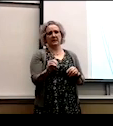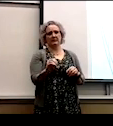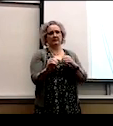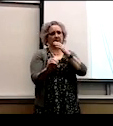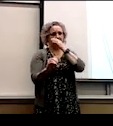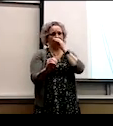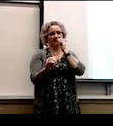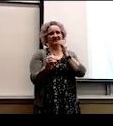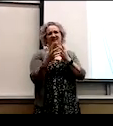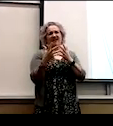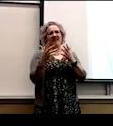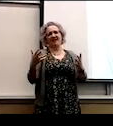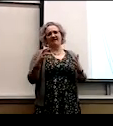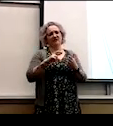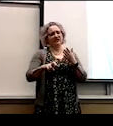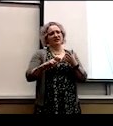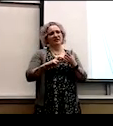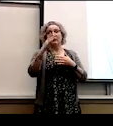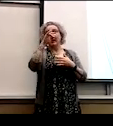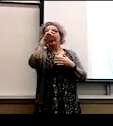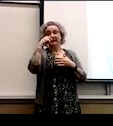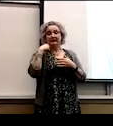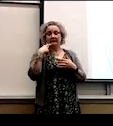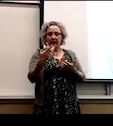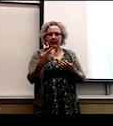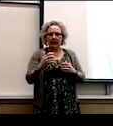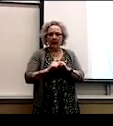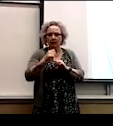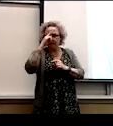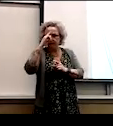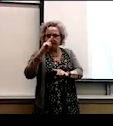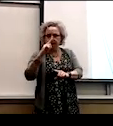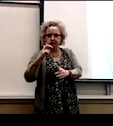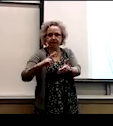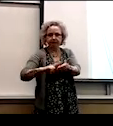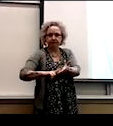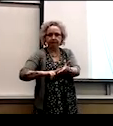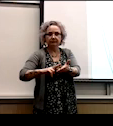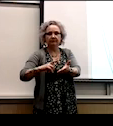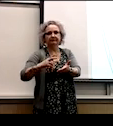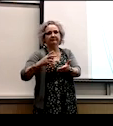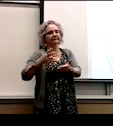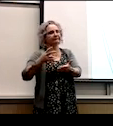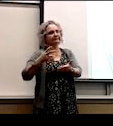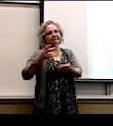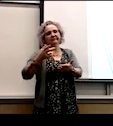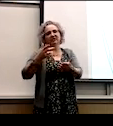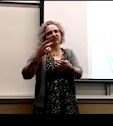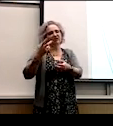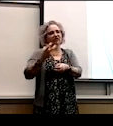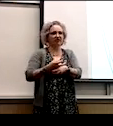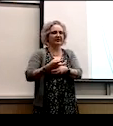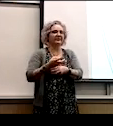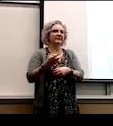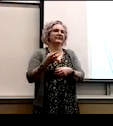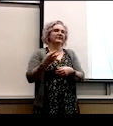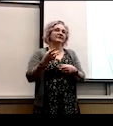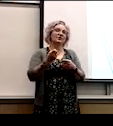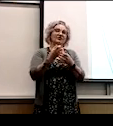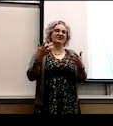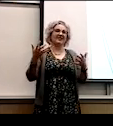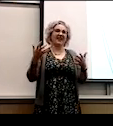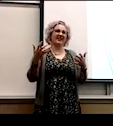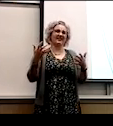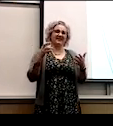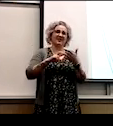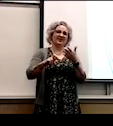challenging to get consent or so forth. So it's a neglected area of research, but there hasn't been as much as I had